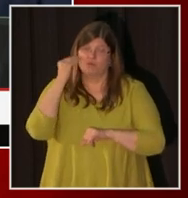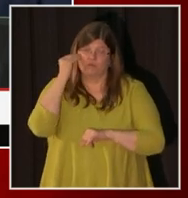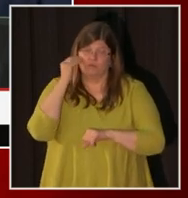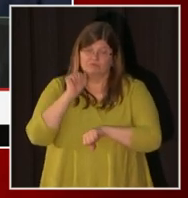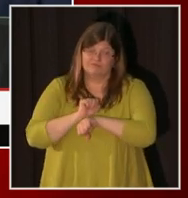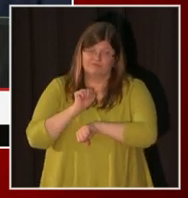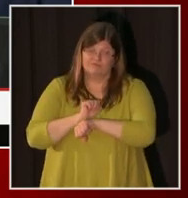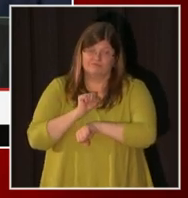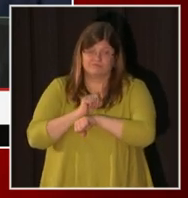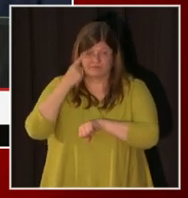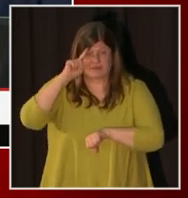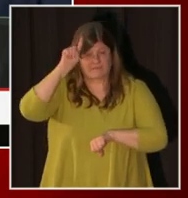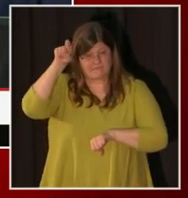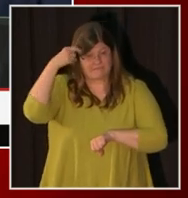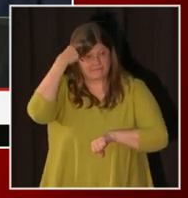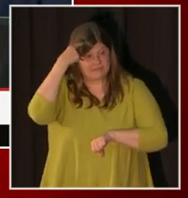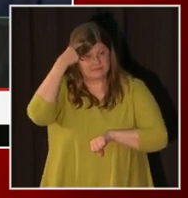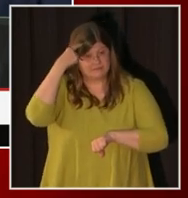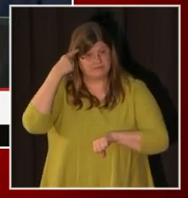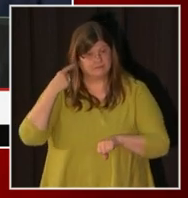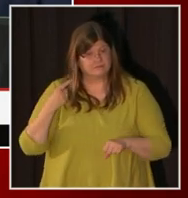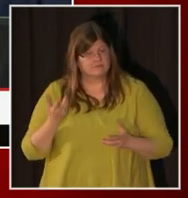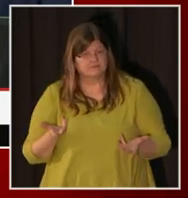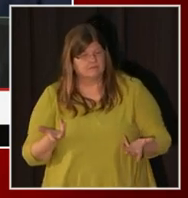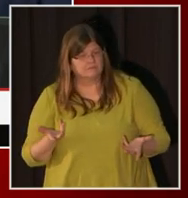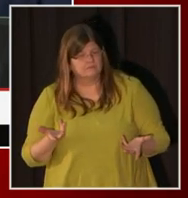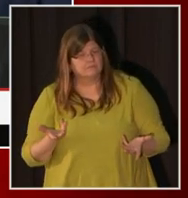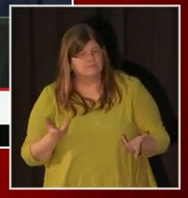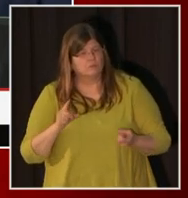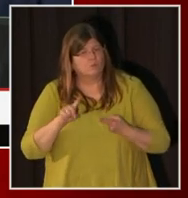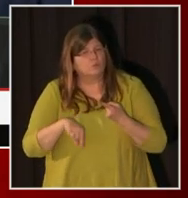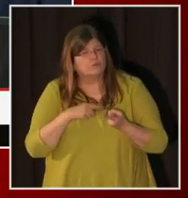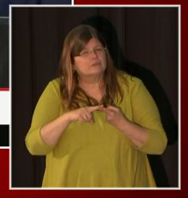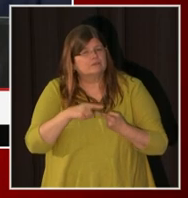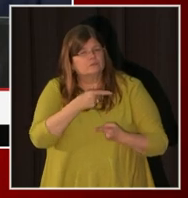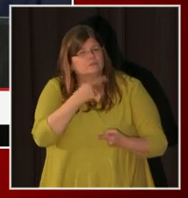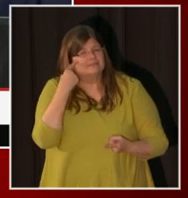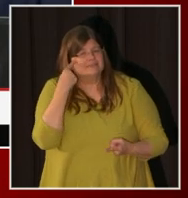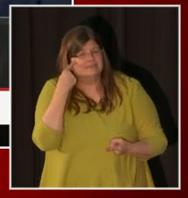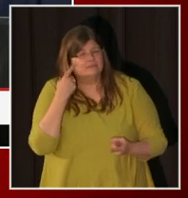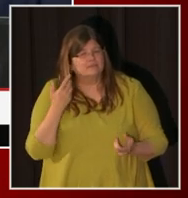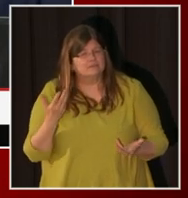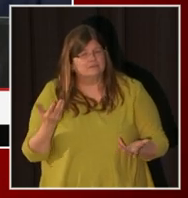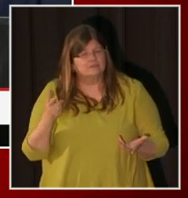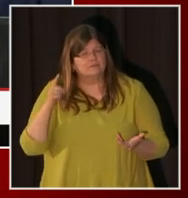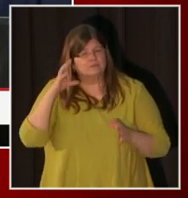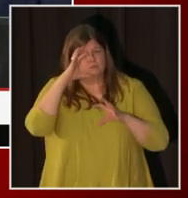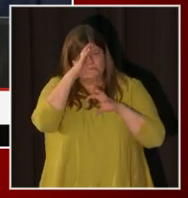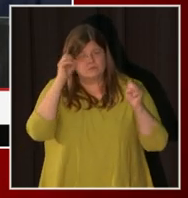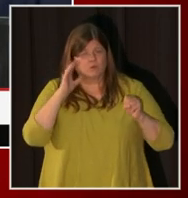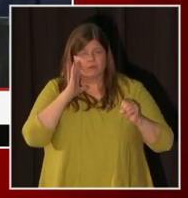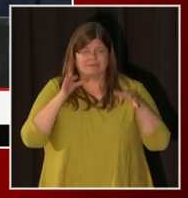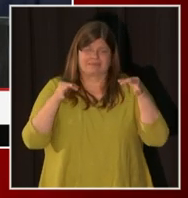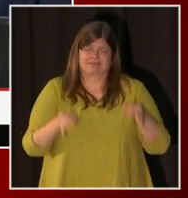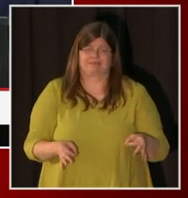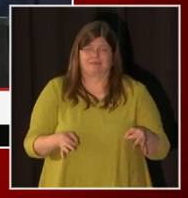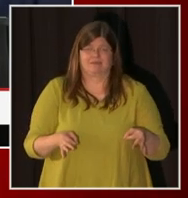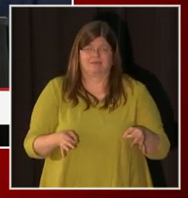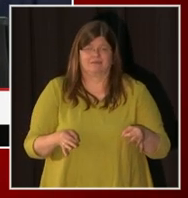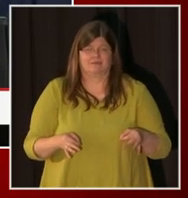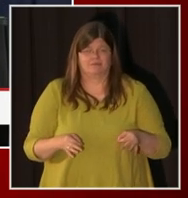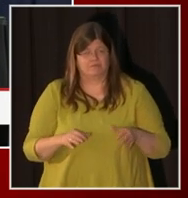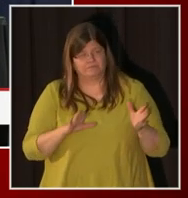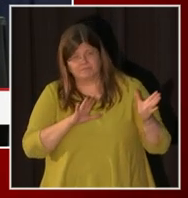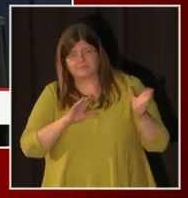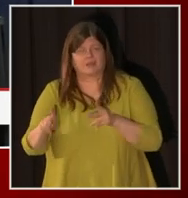about extending that, or when they might try to roll that back, and what are your concerns? Well, we just want